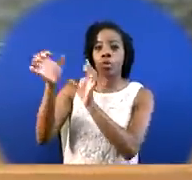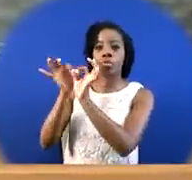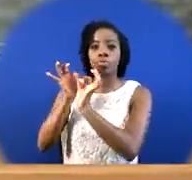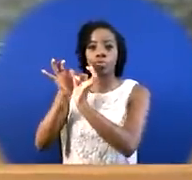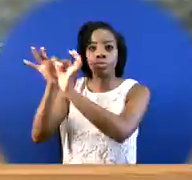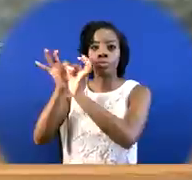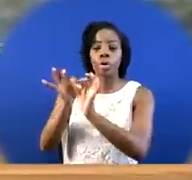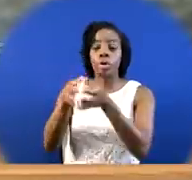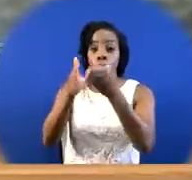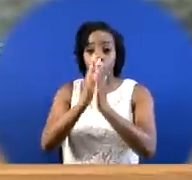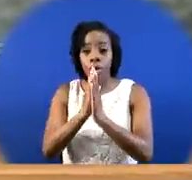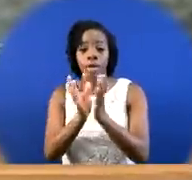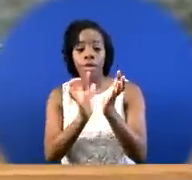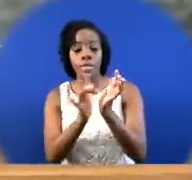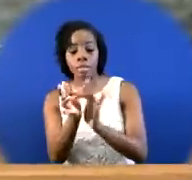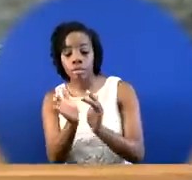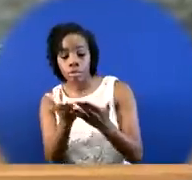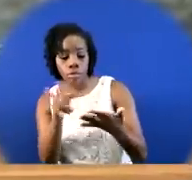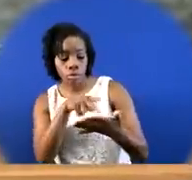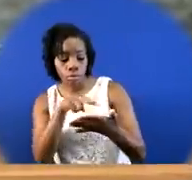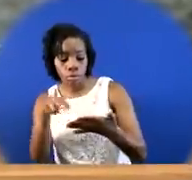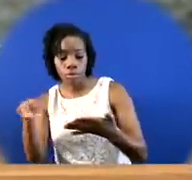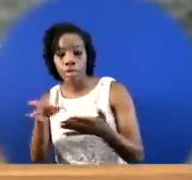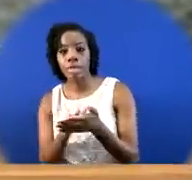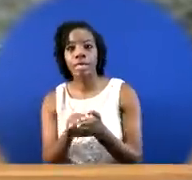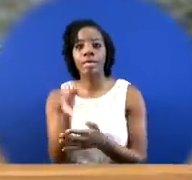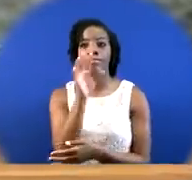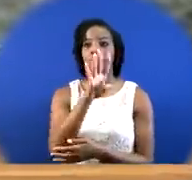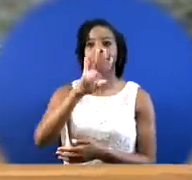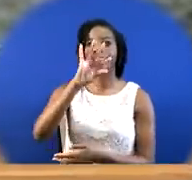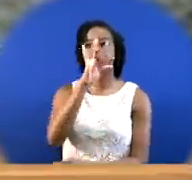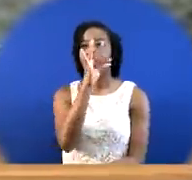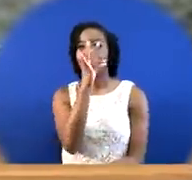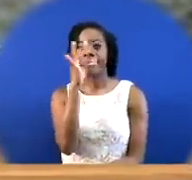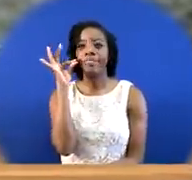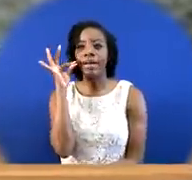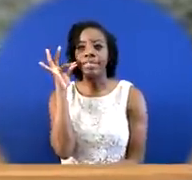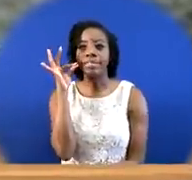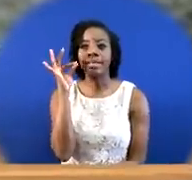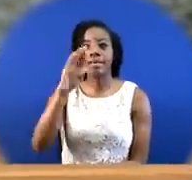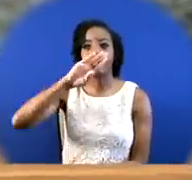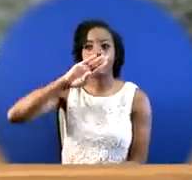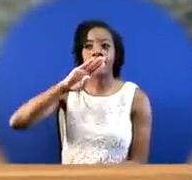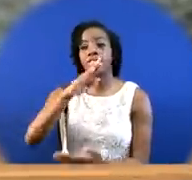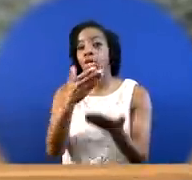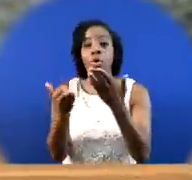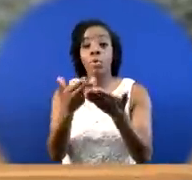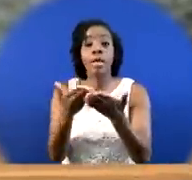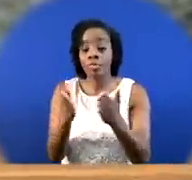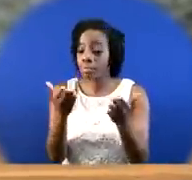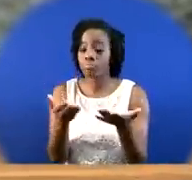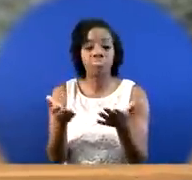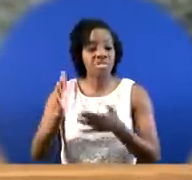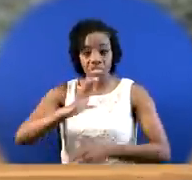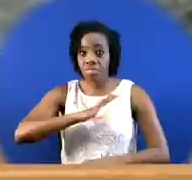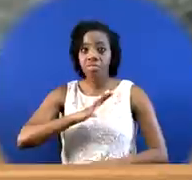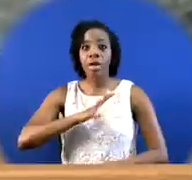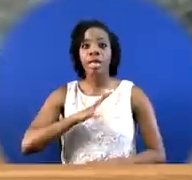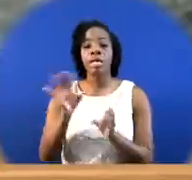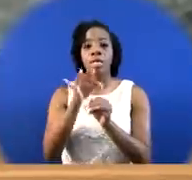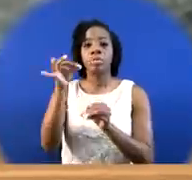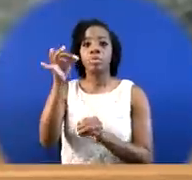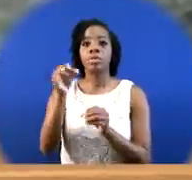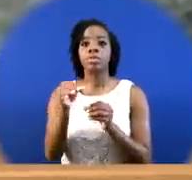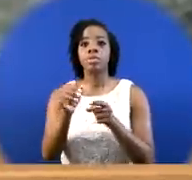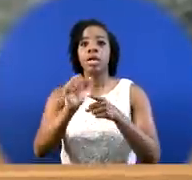reading. If you're fasting, we invite you to do that. Whatever spiritual discipline you want to employ during this time, do that so that you can find yourself in a